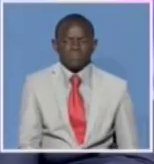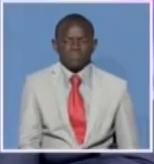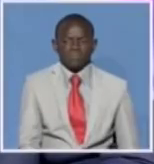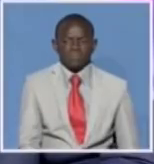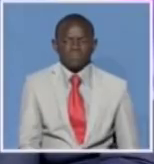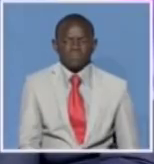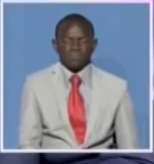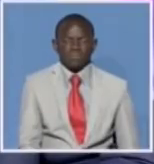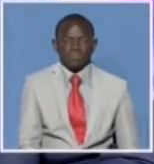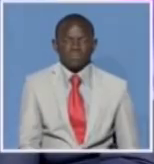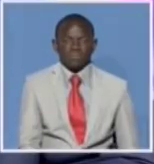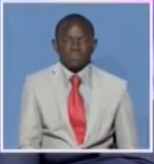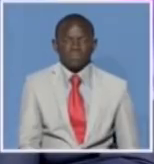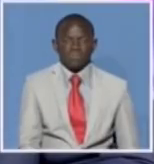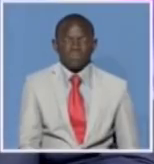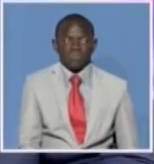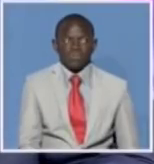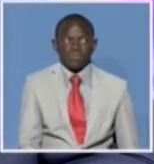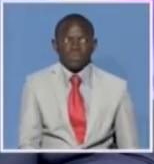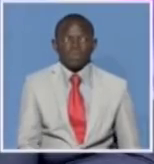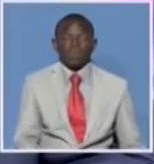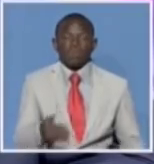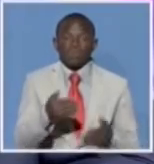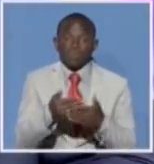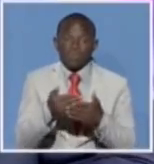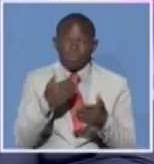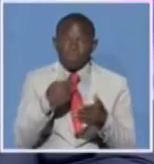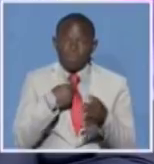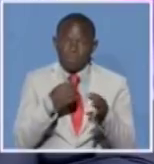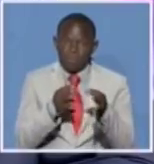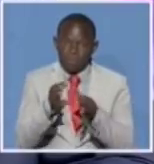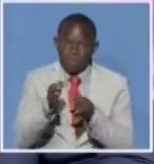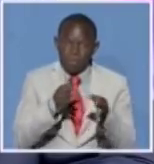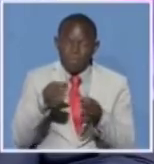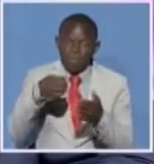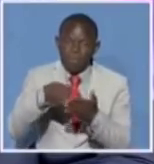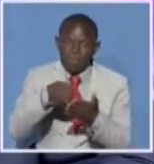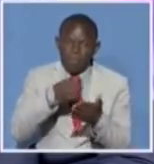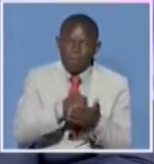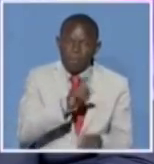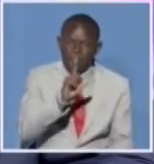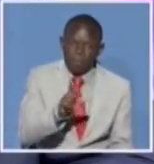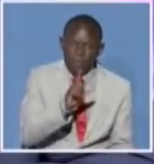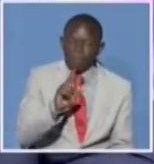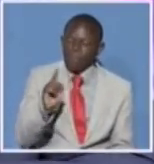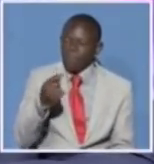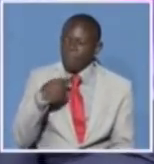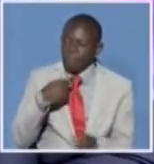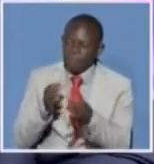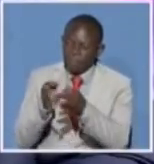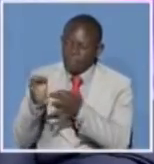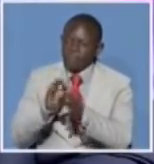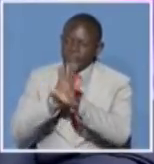you know, the education system per se has got